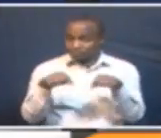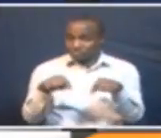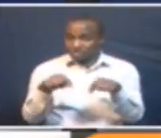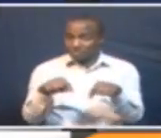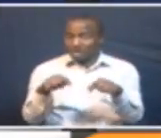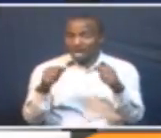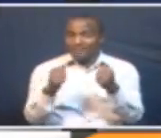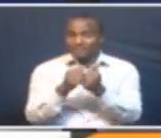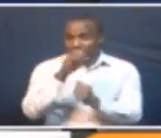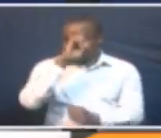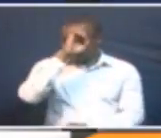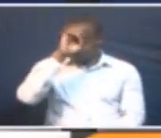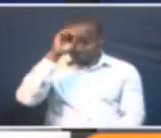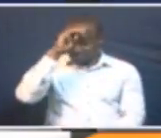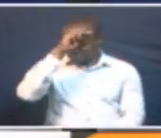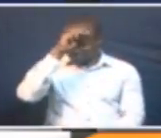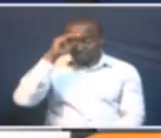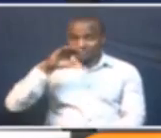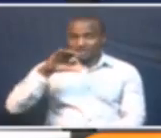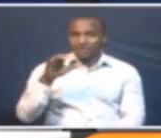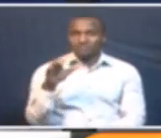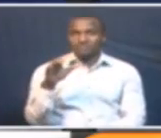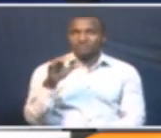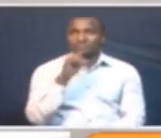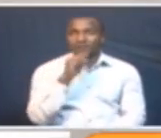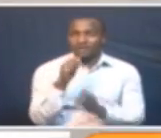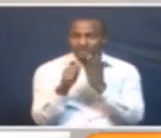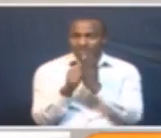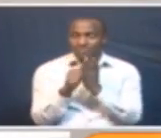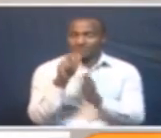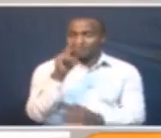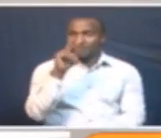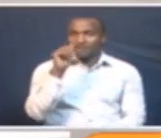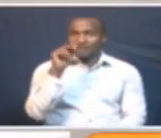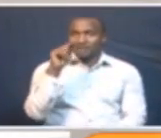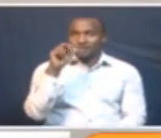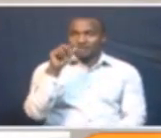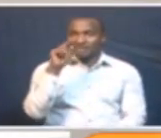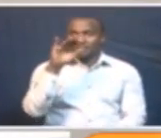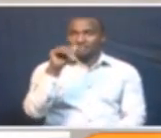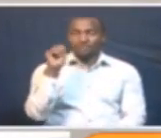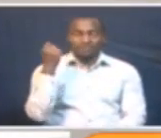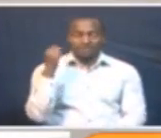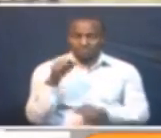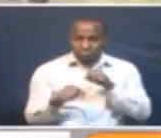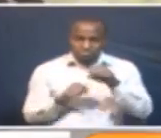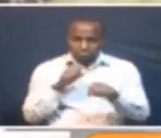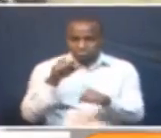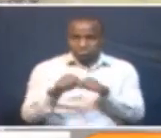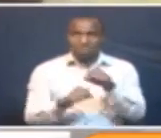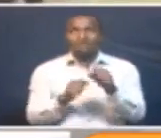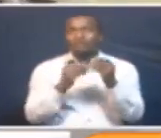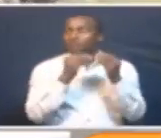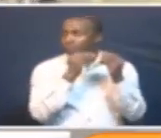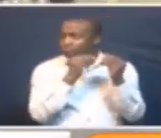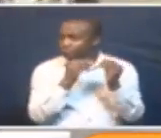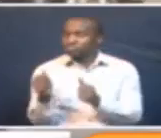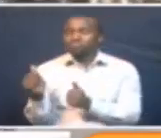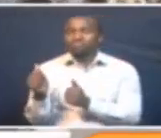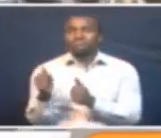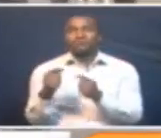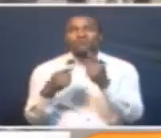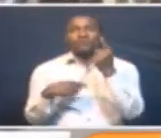Elgeyo Marakwet County. Defending champion Suleiman Kangangi from Kenya Riders Iten beat all odds to win